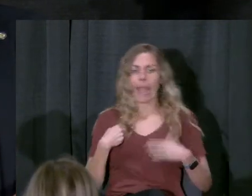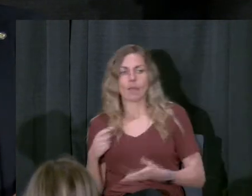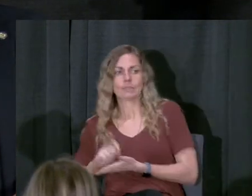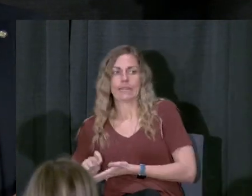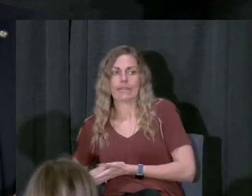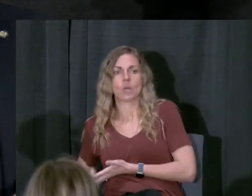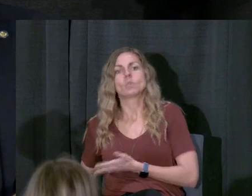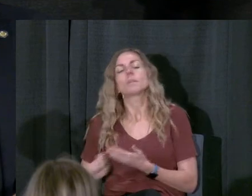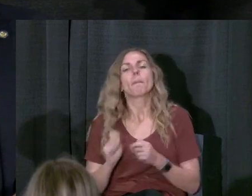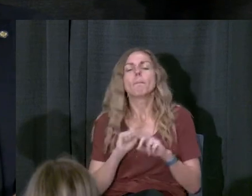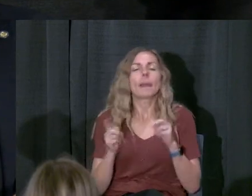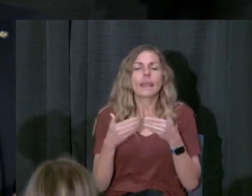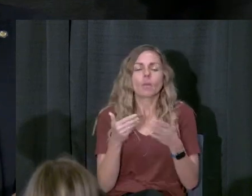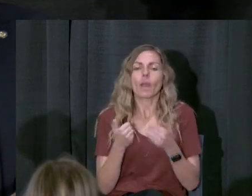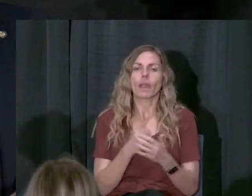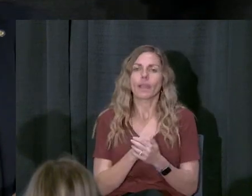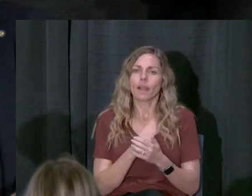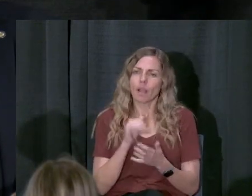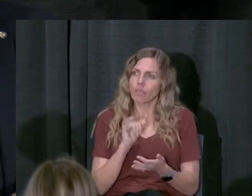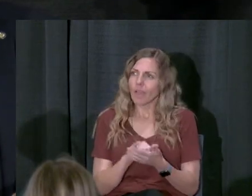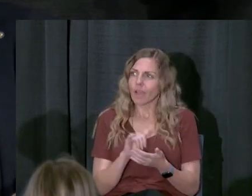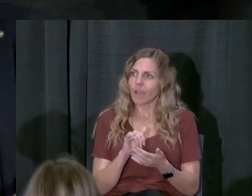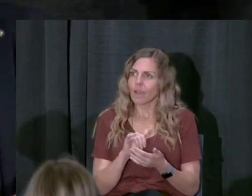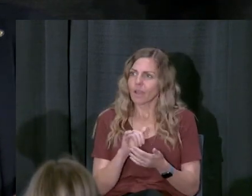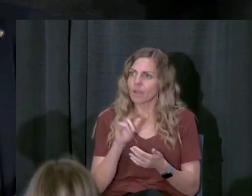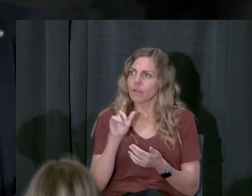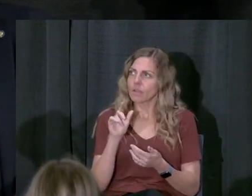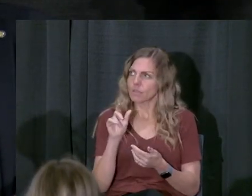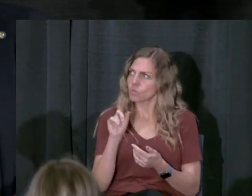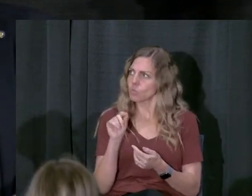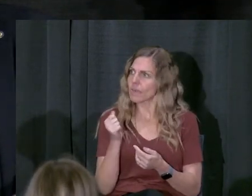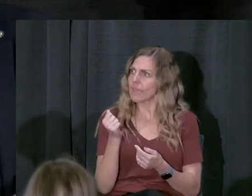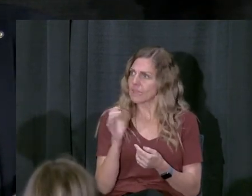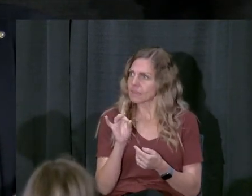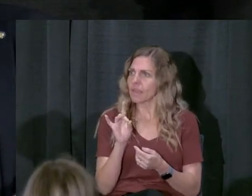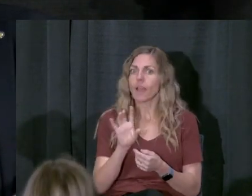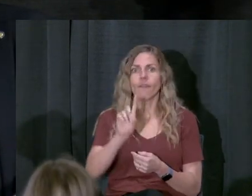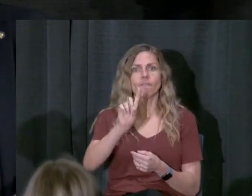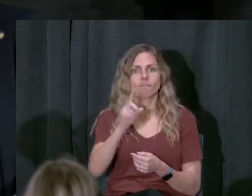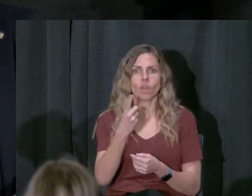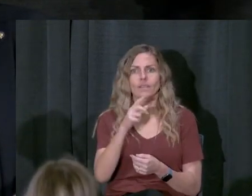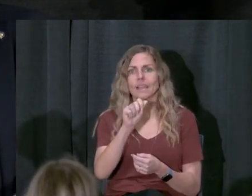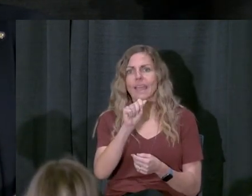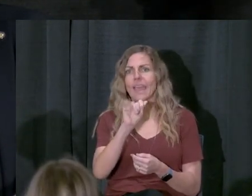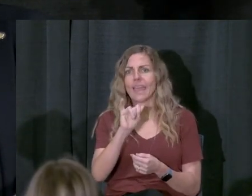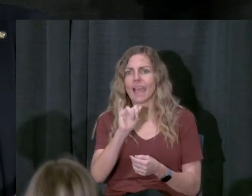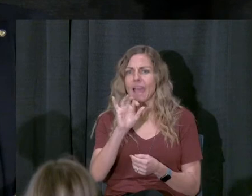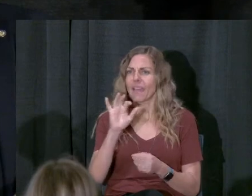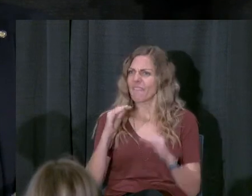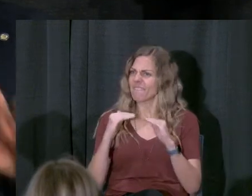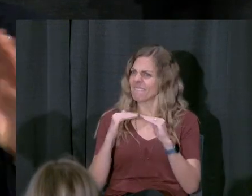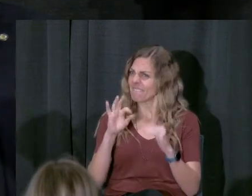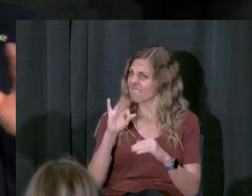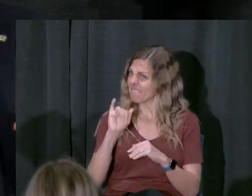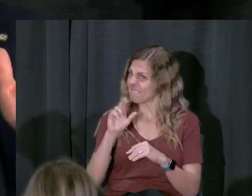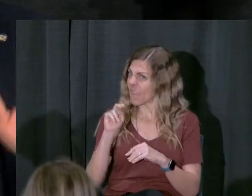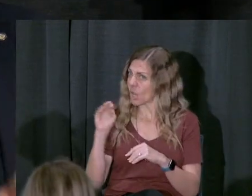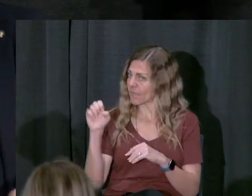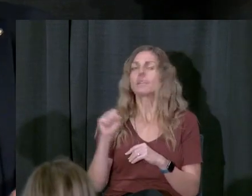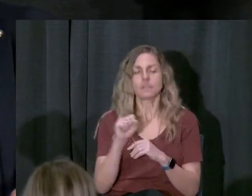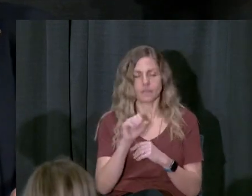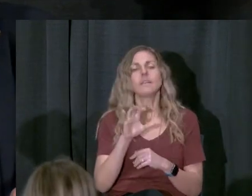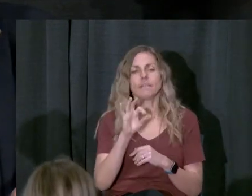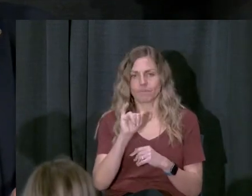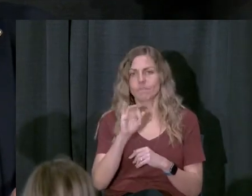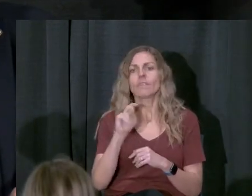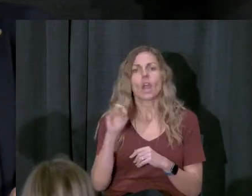But, that was 2018, the first AI fairness and bias